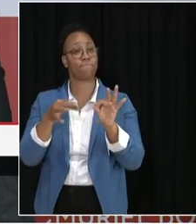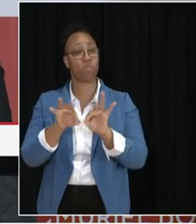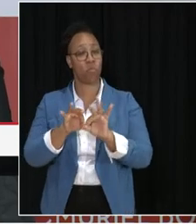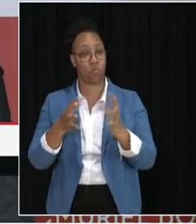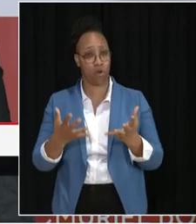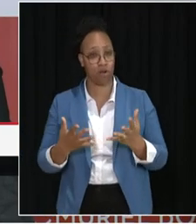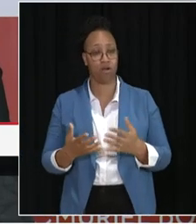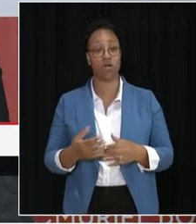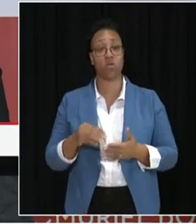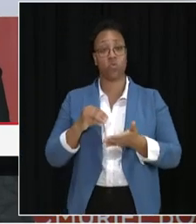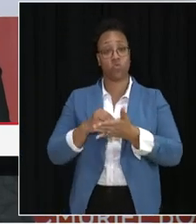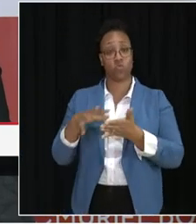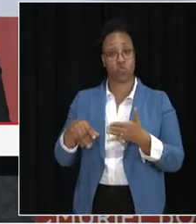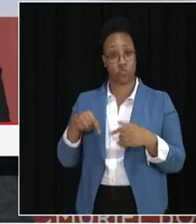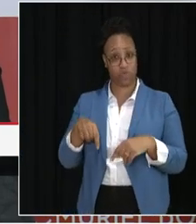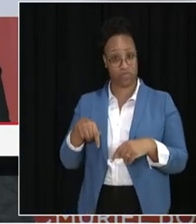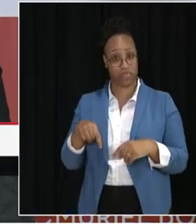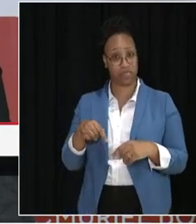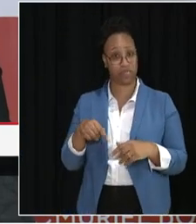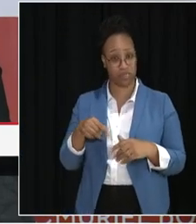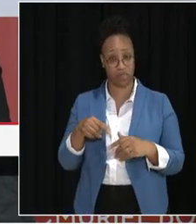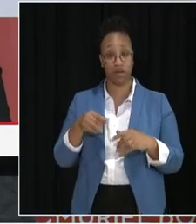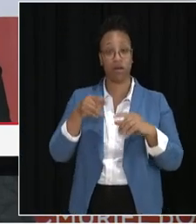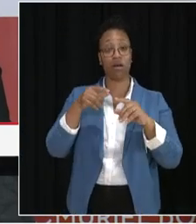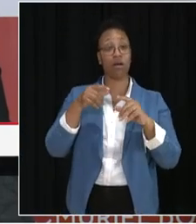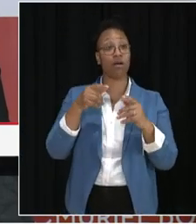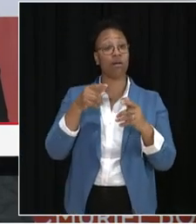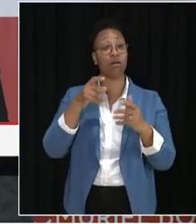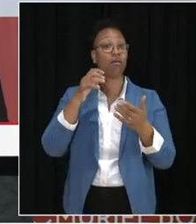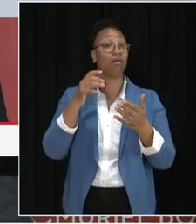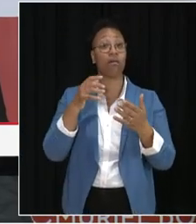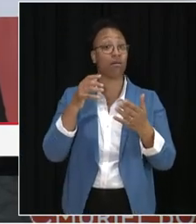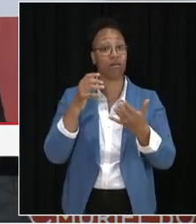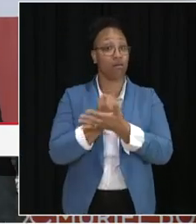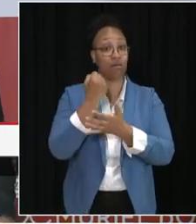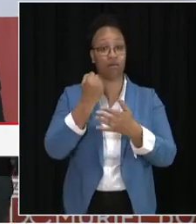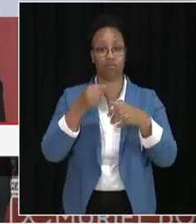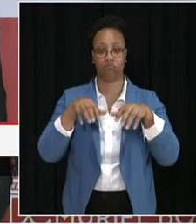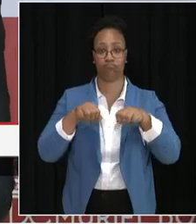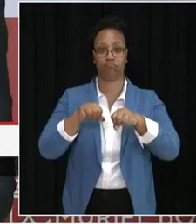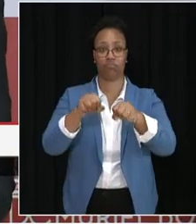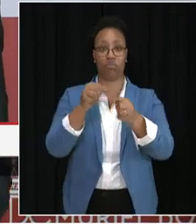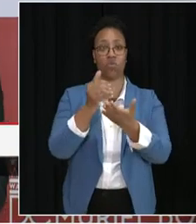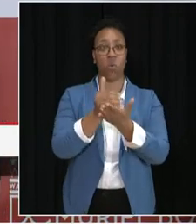as well. We have a robust option for students to take college courses over the summer.